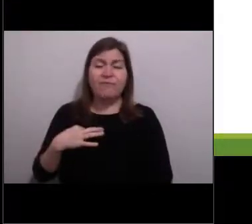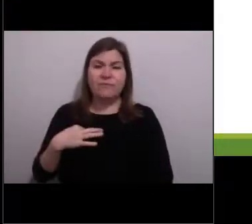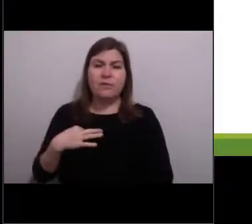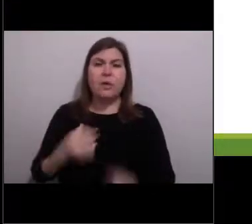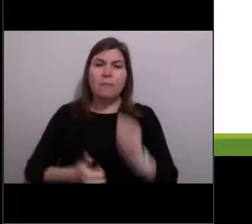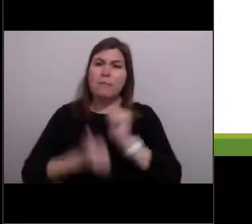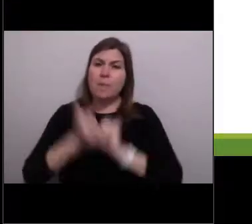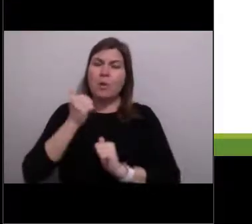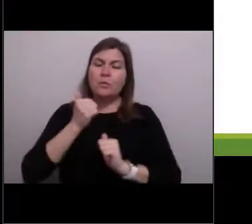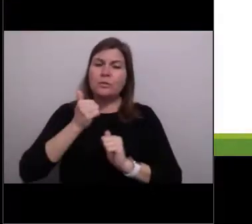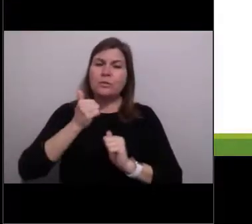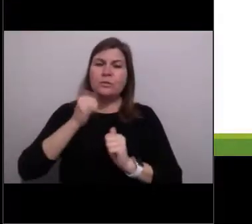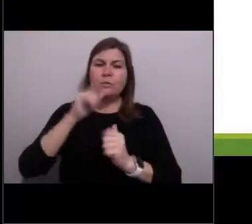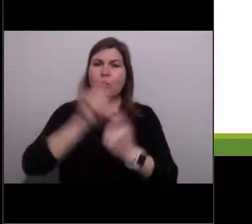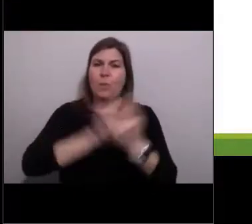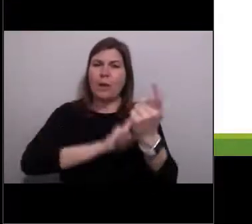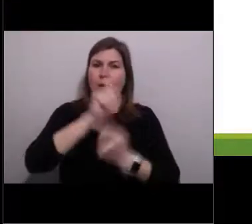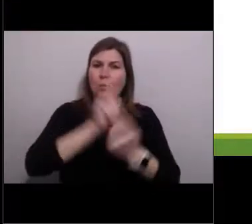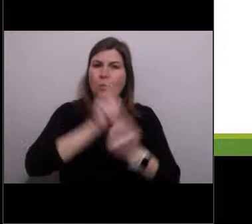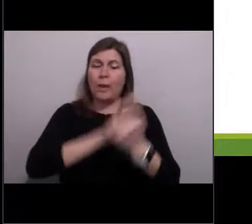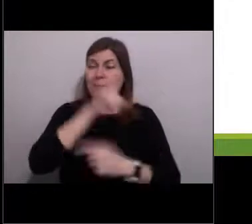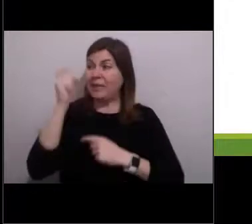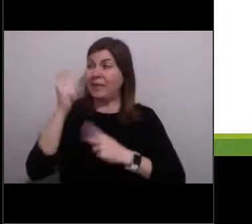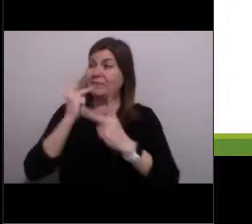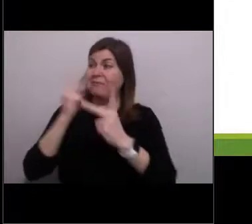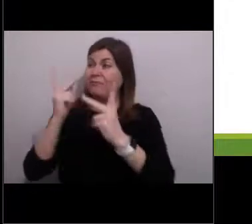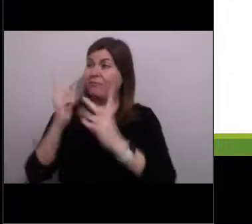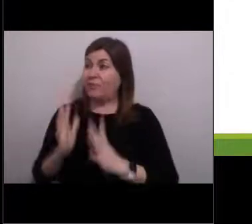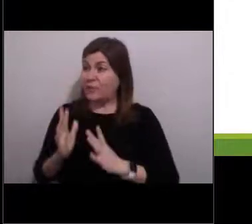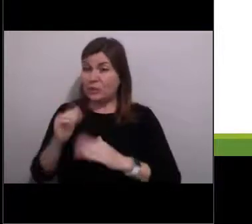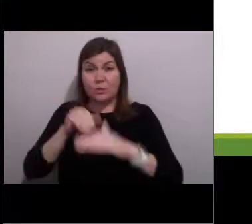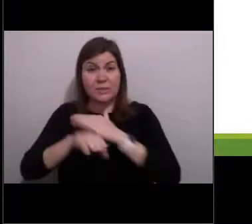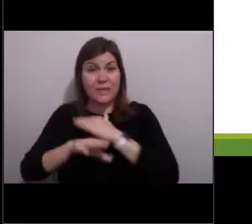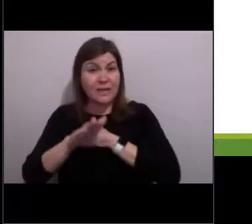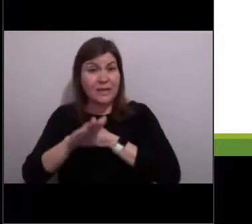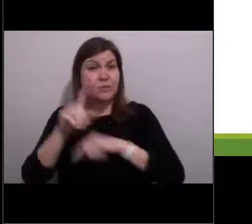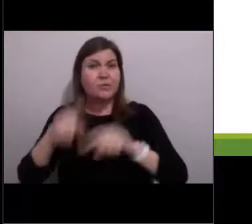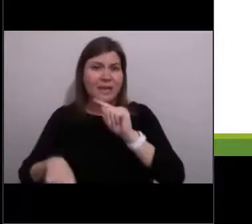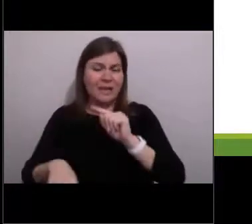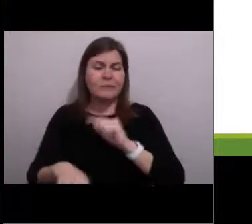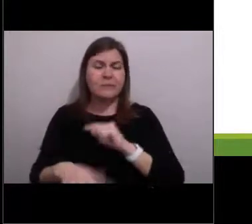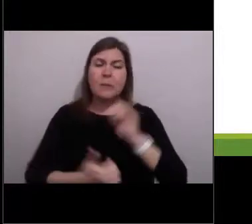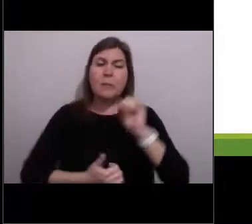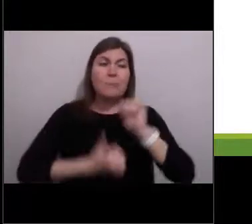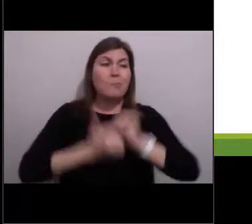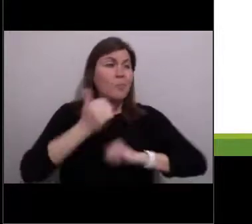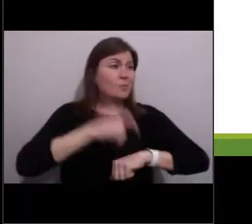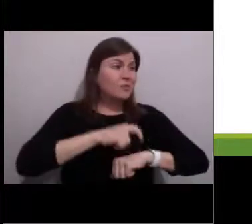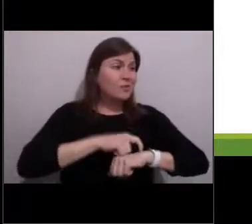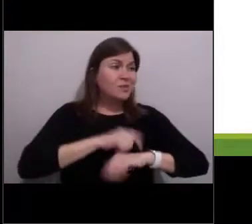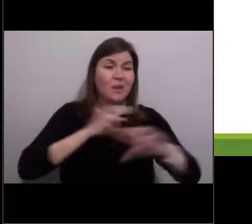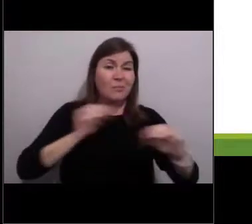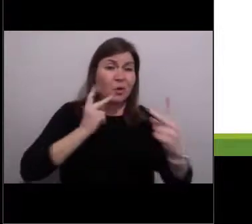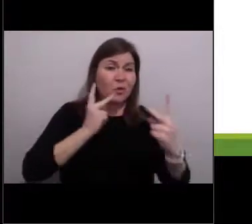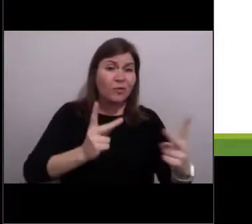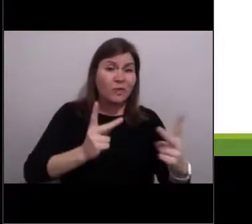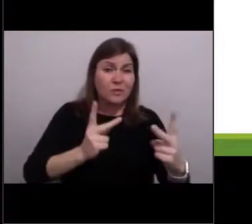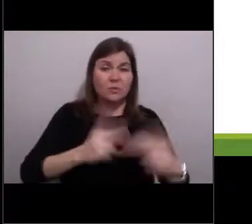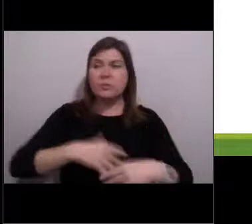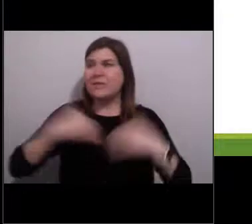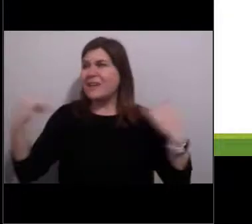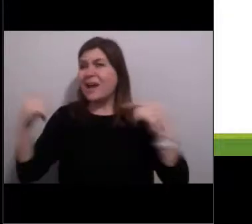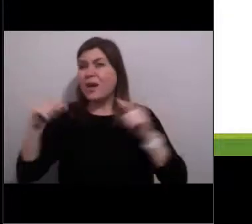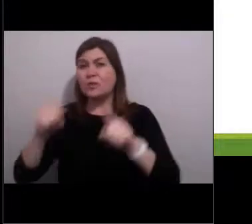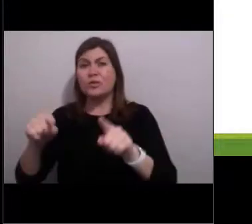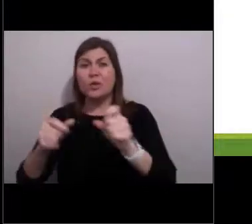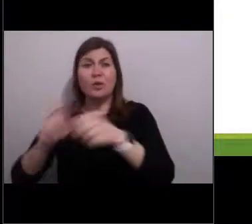people haven't got visitors, frequent visitors at the best of times, and those that do don't necessarily have family